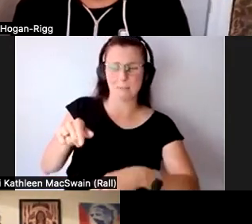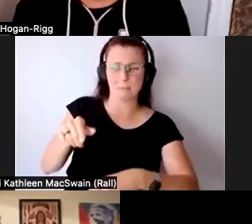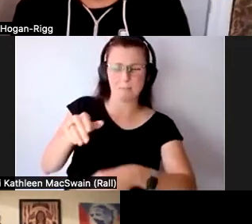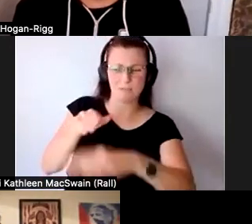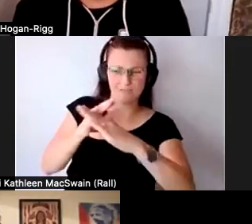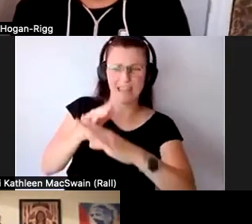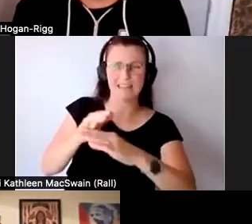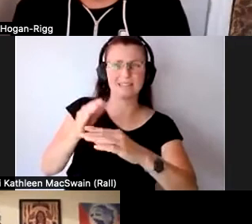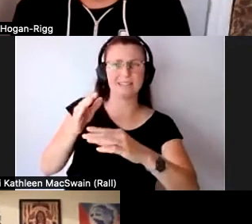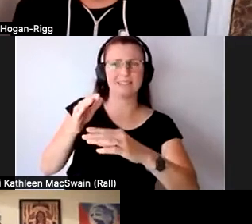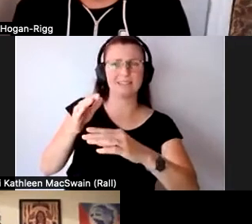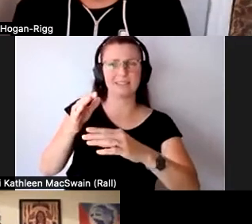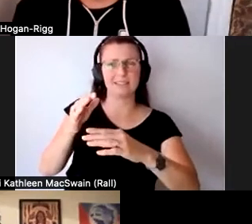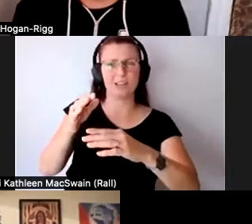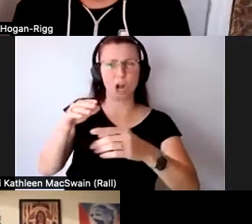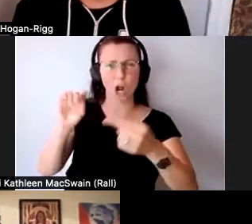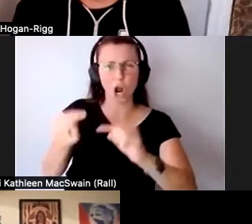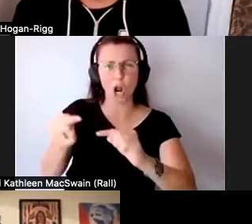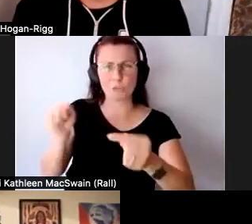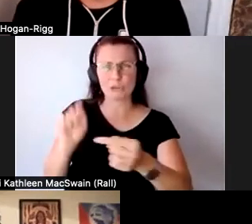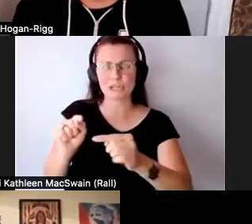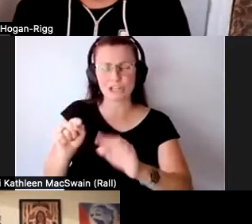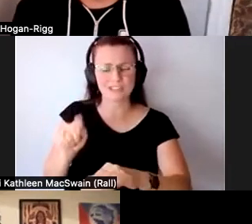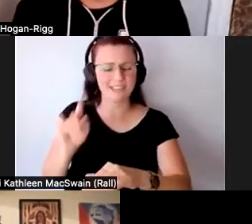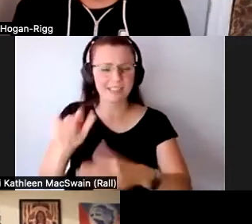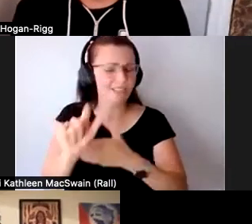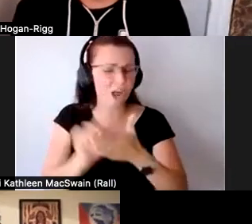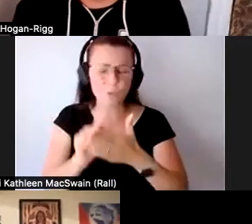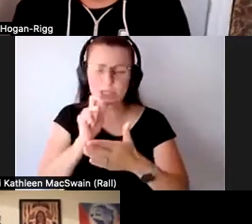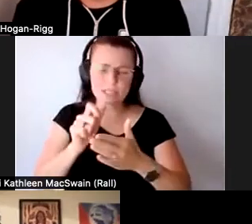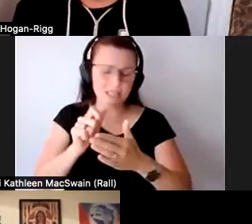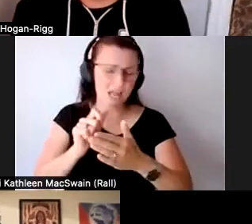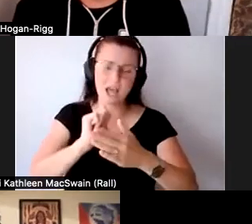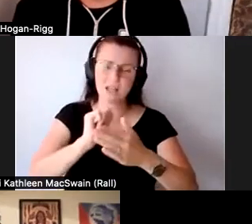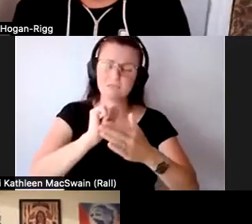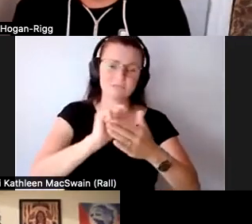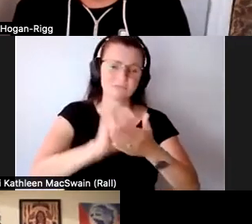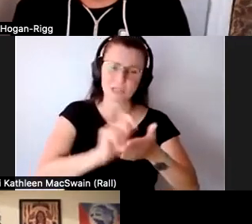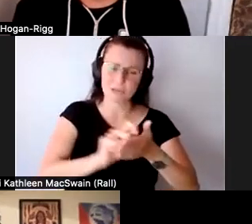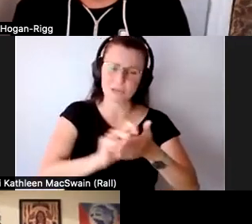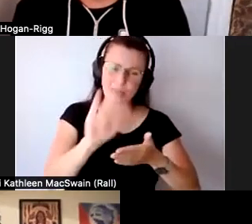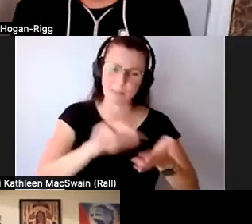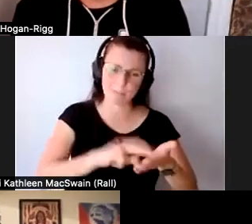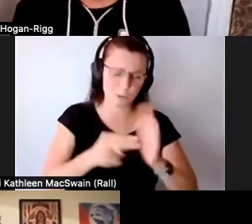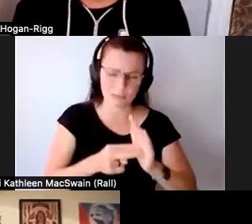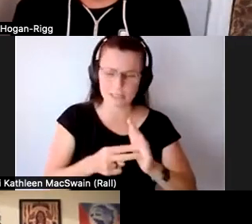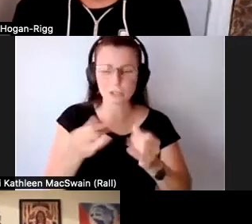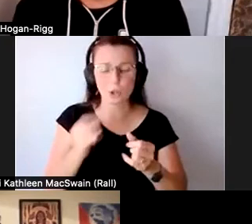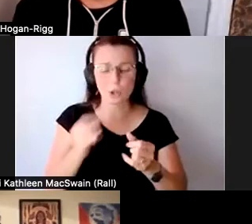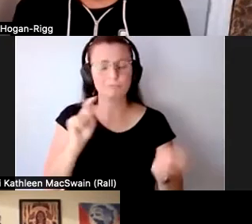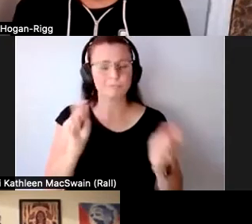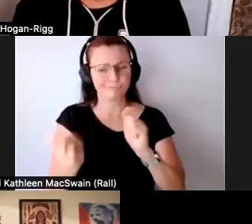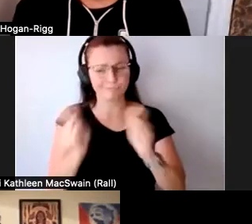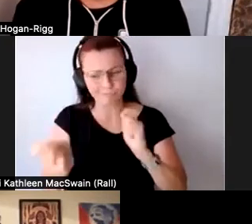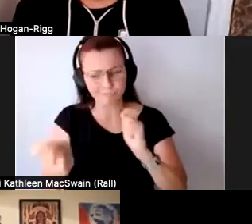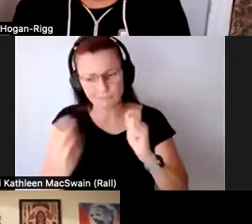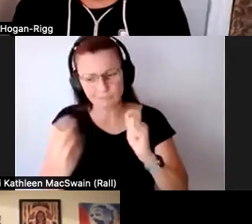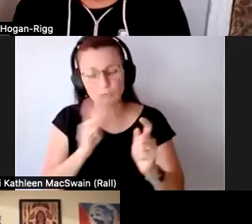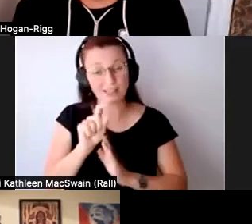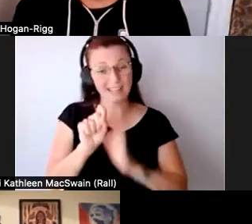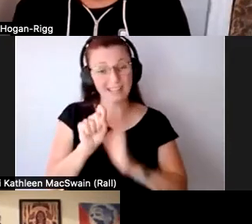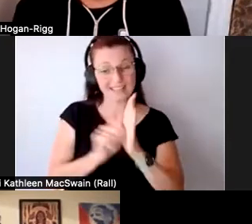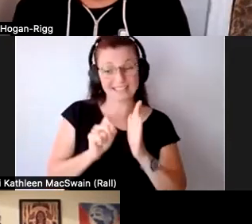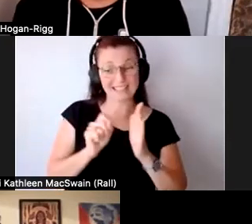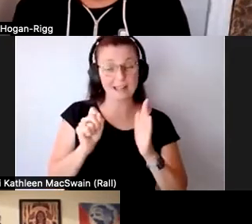intended to go after. So that movement is happening pretty rapidly at the federal level. At the state level, we've been advocating for the passage of legislation